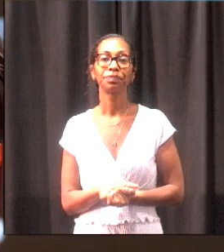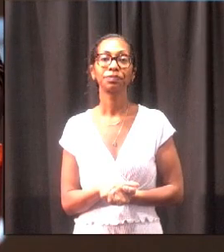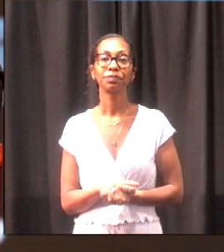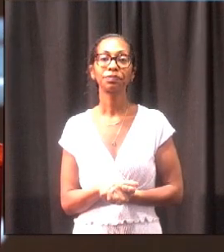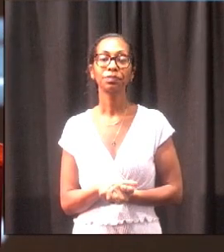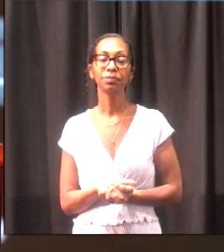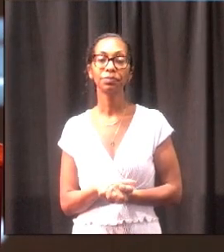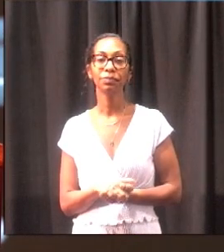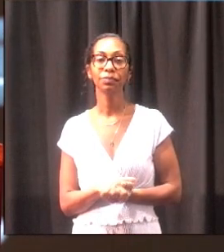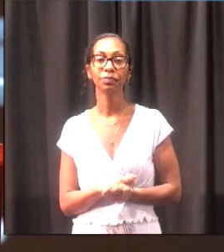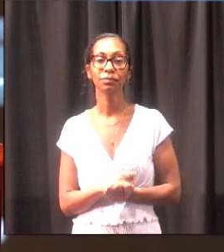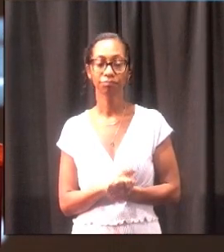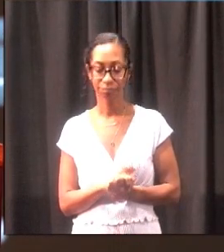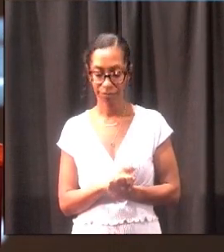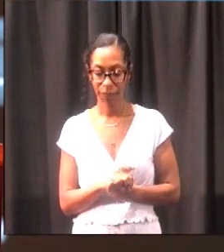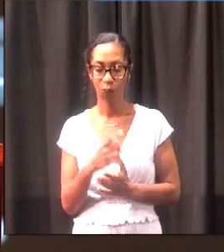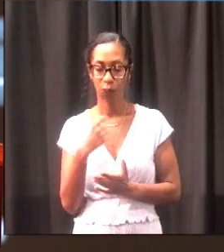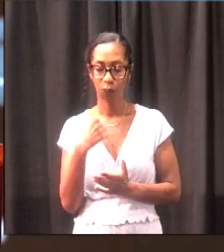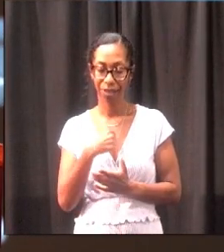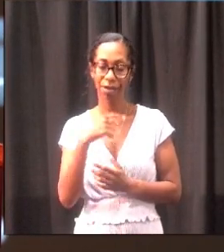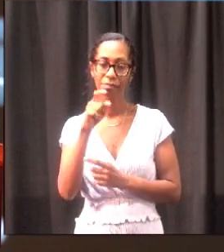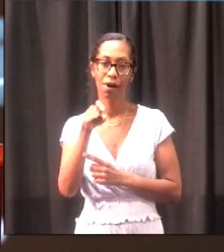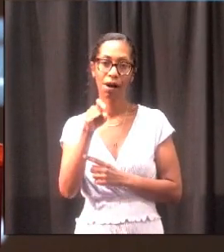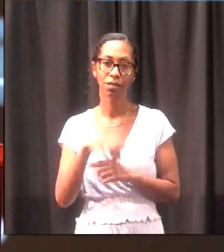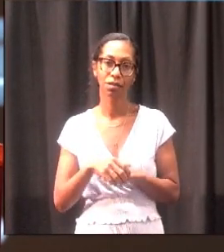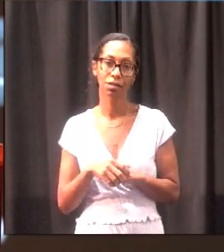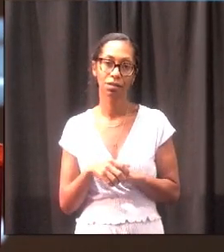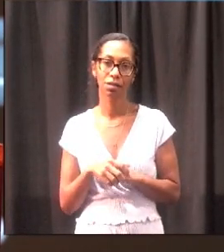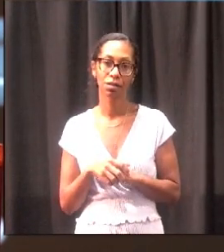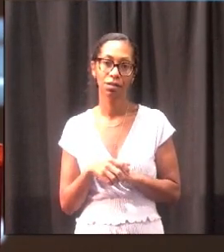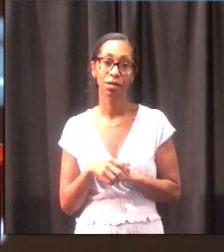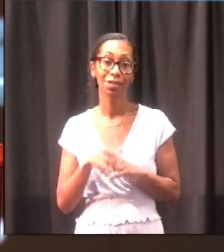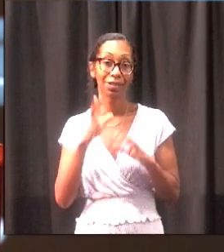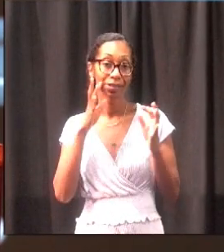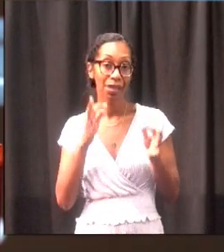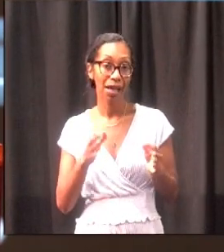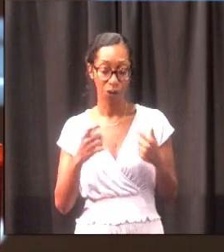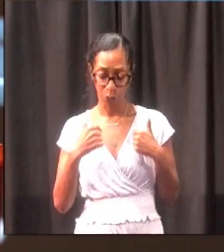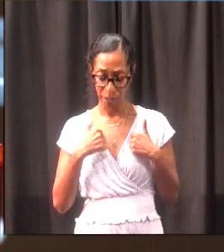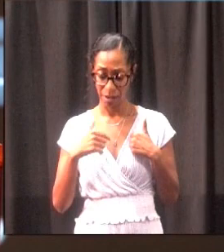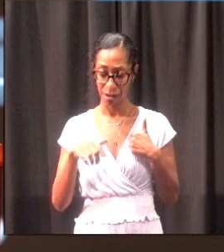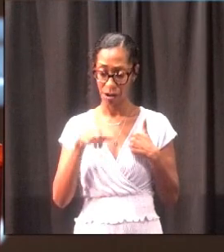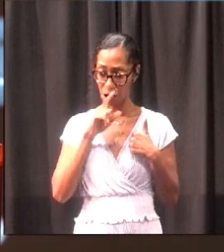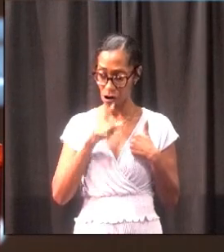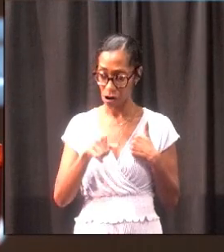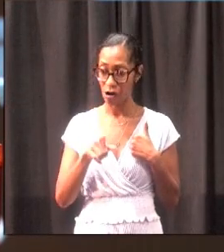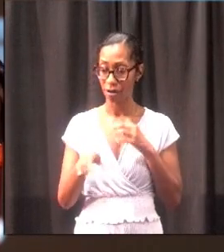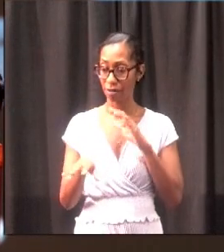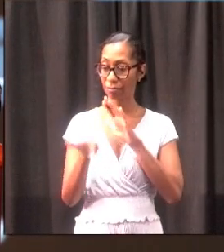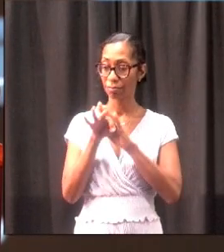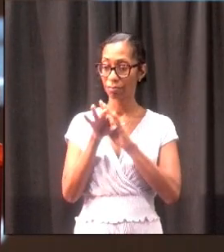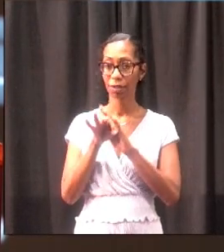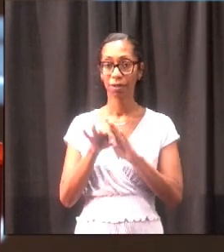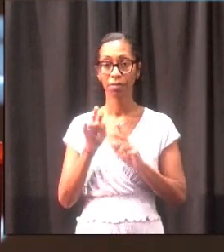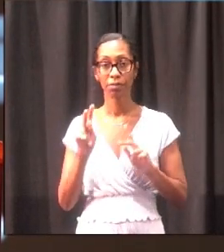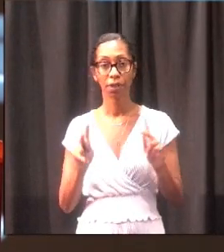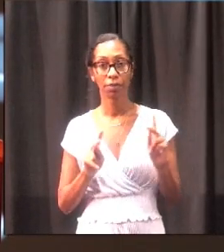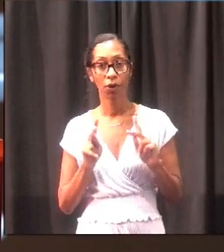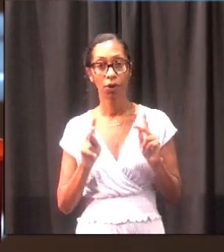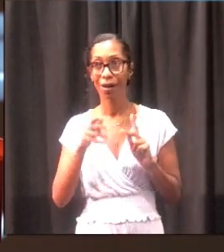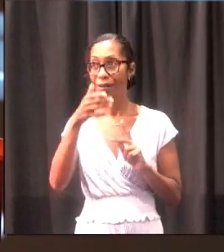is, that we are an elect people, a people who have been chosen by